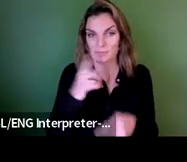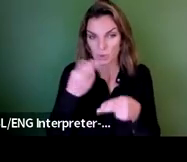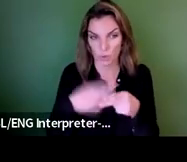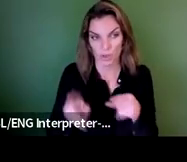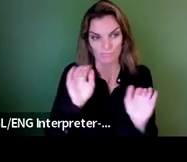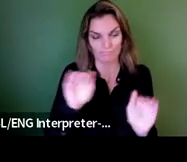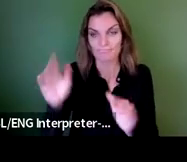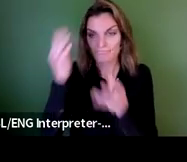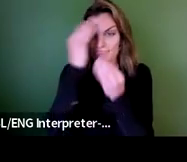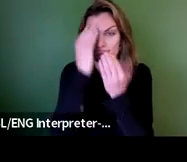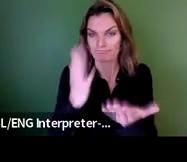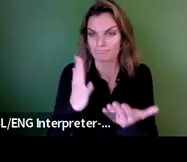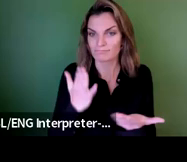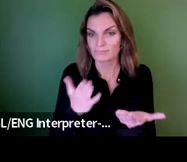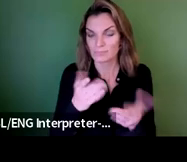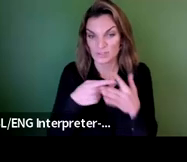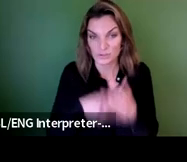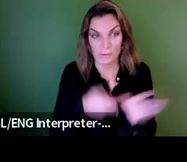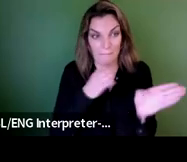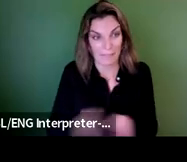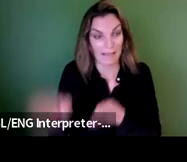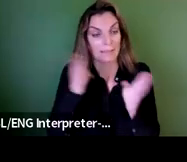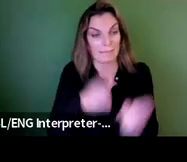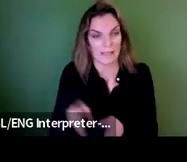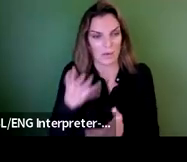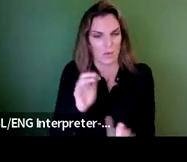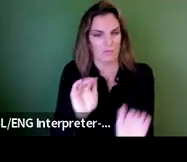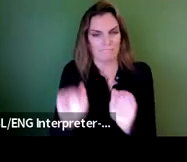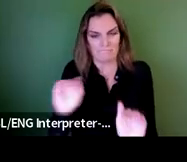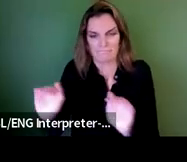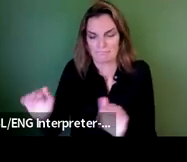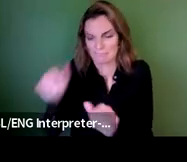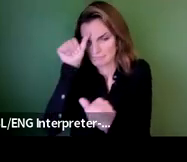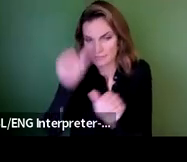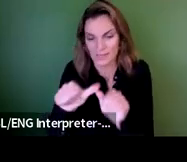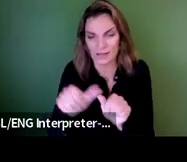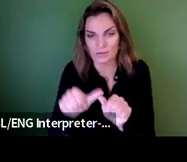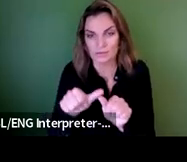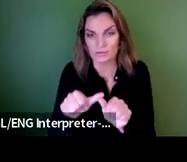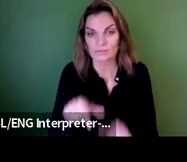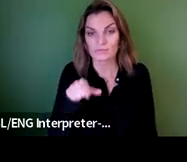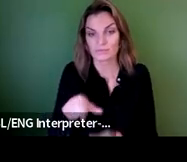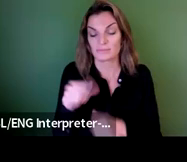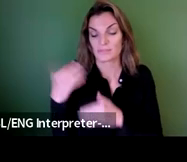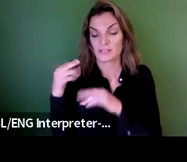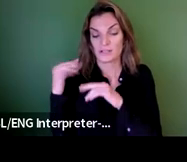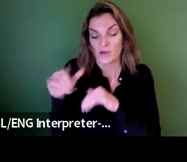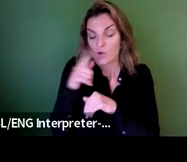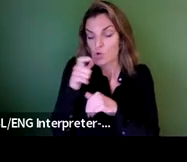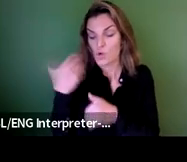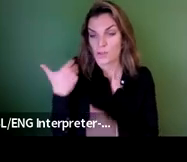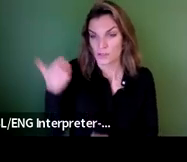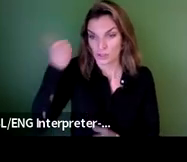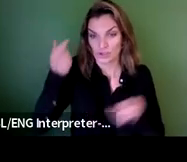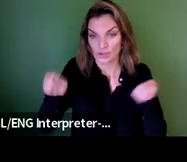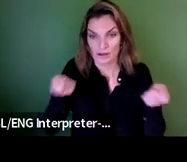get ready to start your planning, and as a reminder, is that the chairperson of the SILC and the